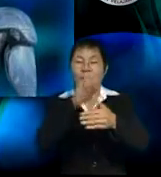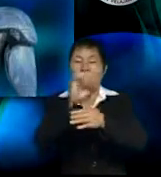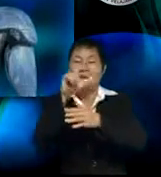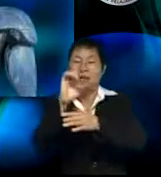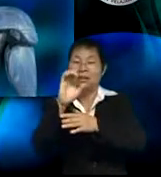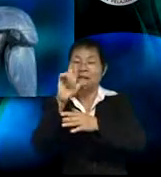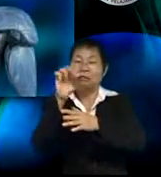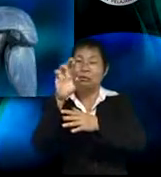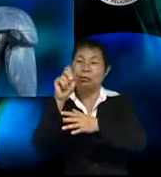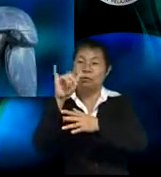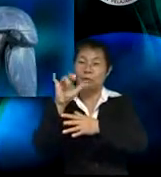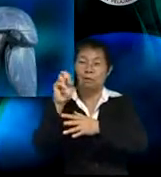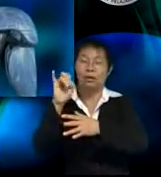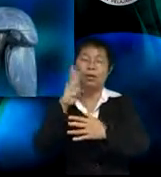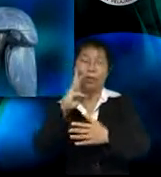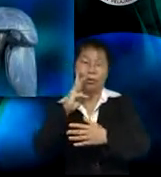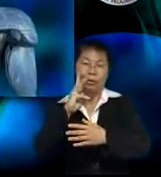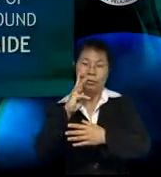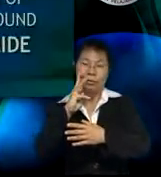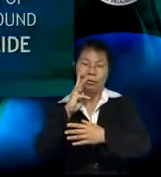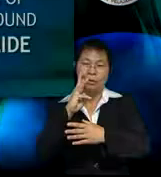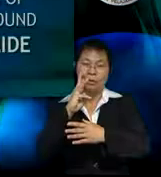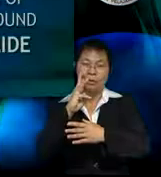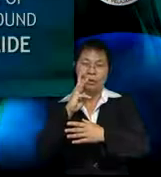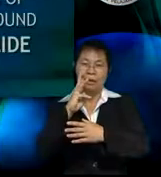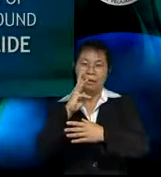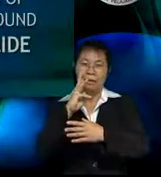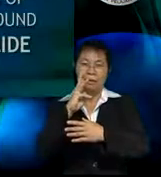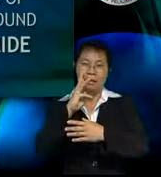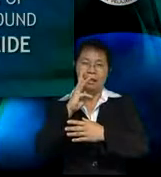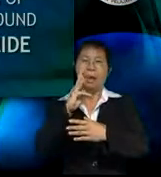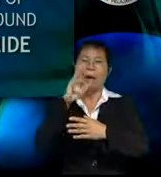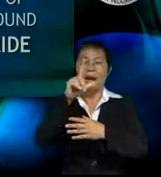a molten compound, that is, lead bromide.